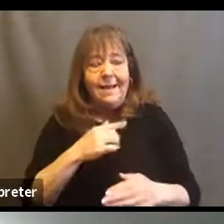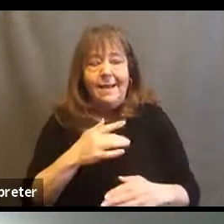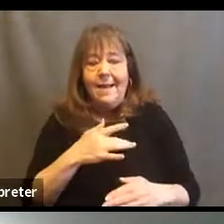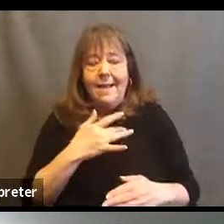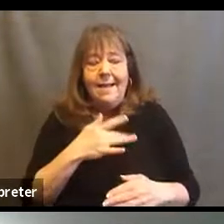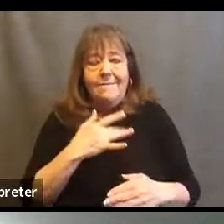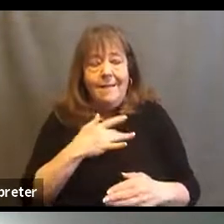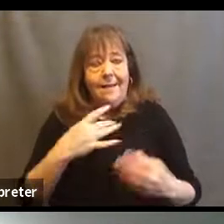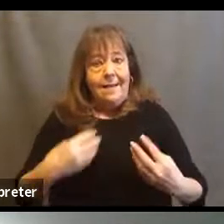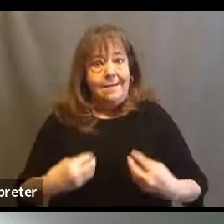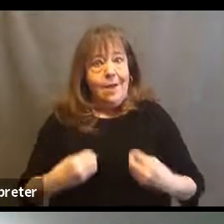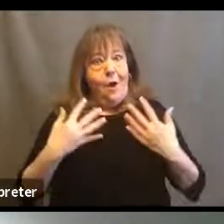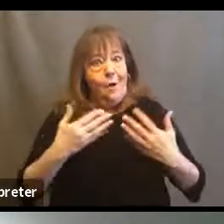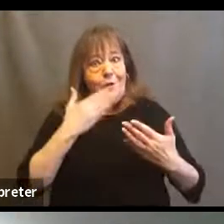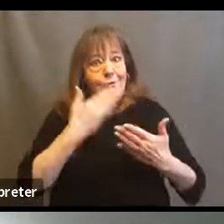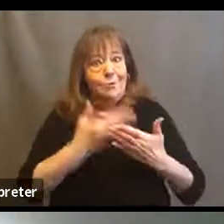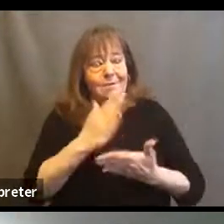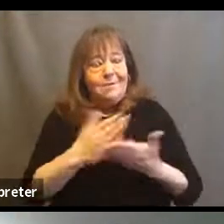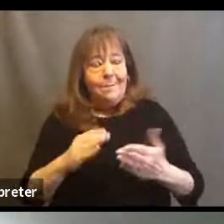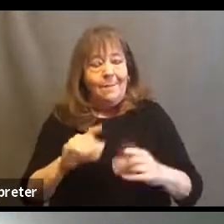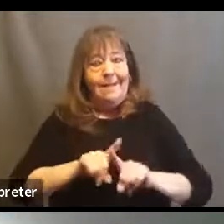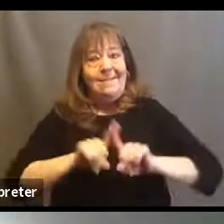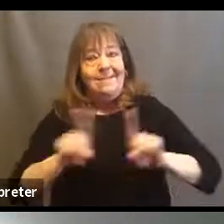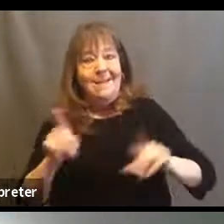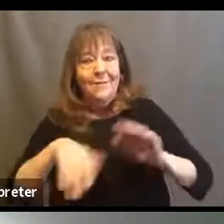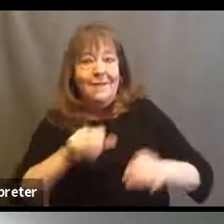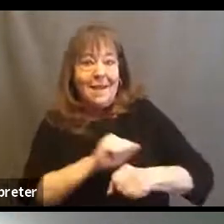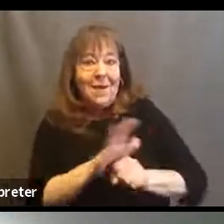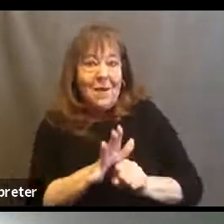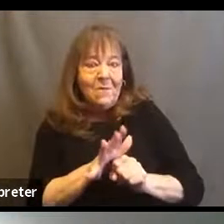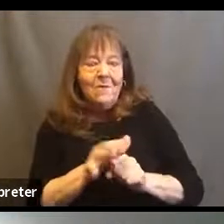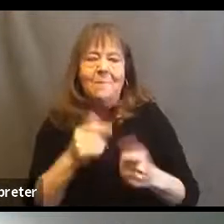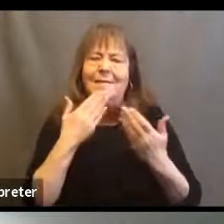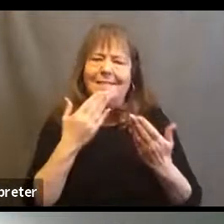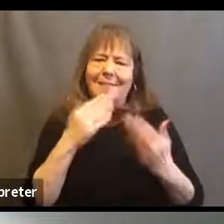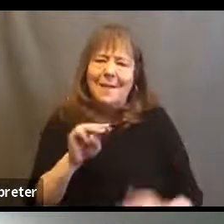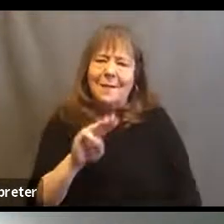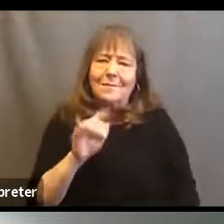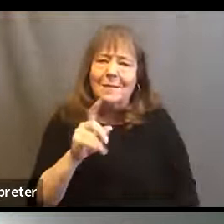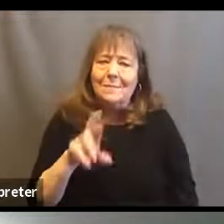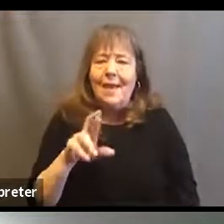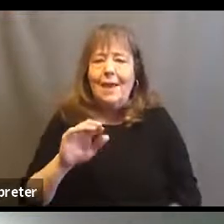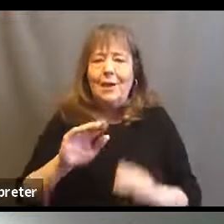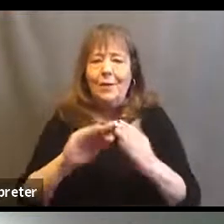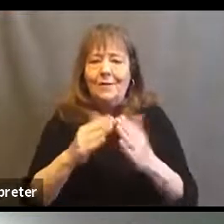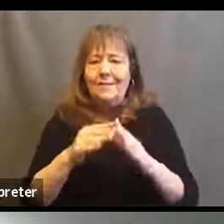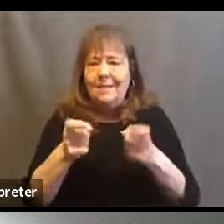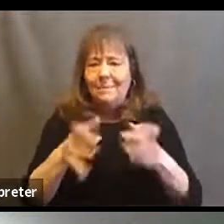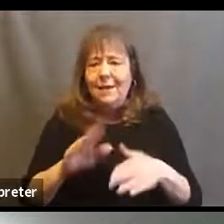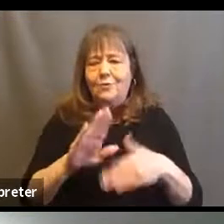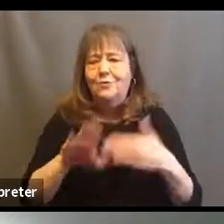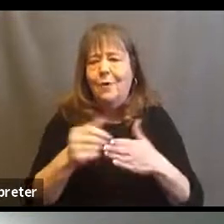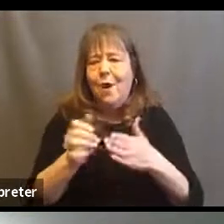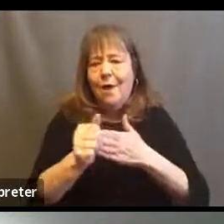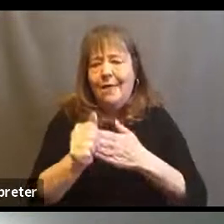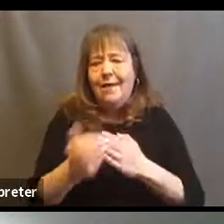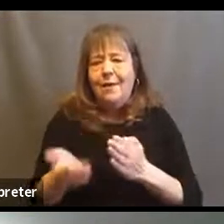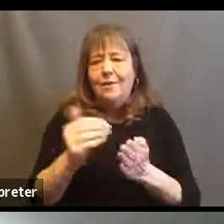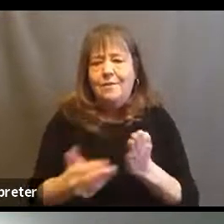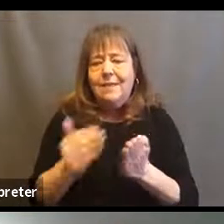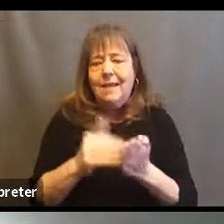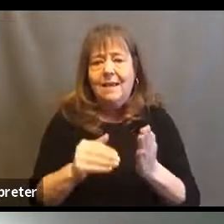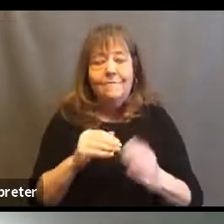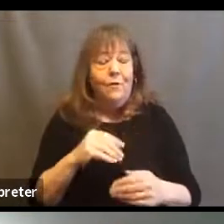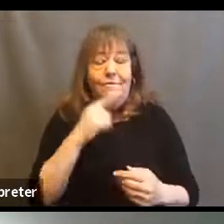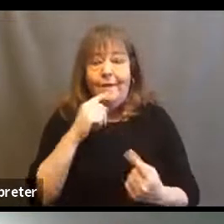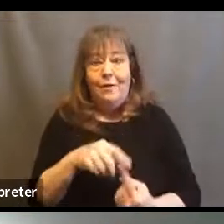crisis that is not related to COVID. But I do want to thank the mayor and the city manager and all their incredible leadership over, again, a unique challenge